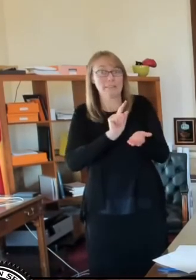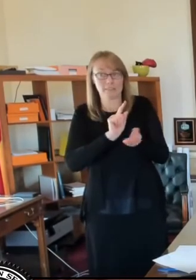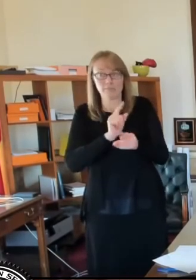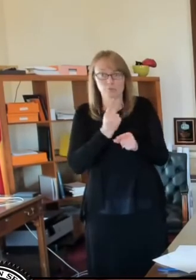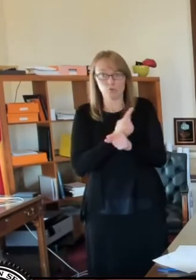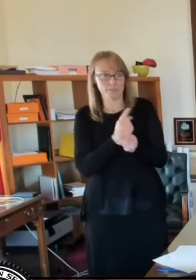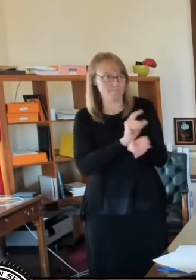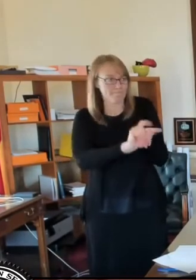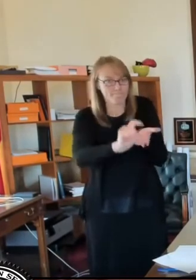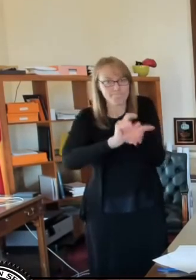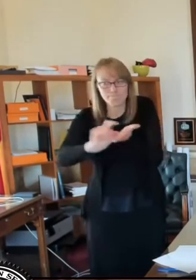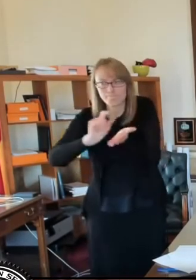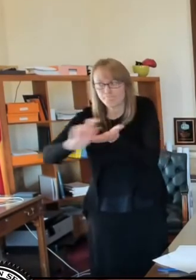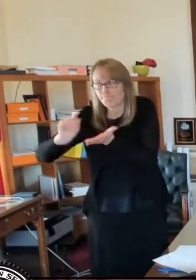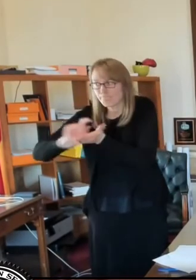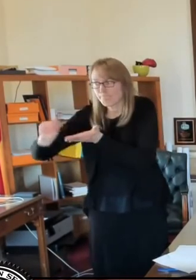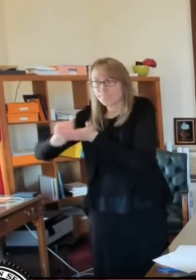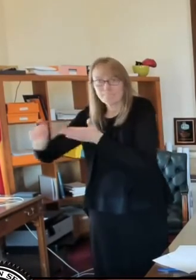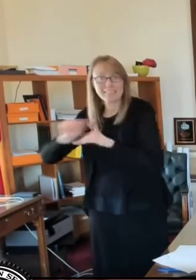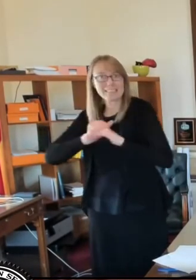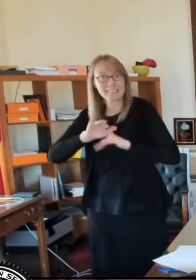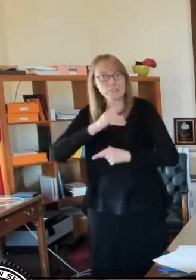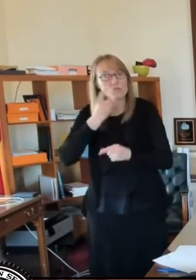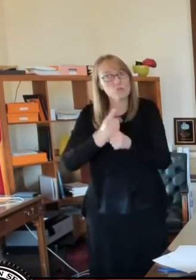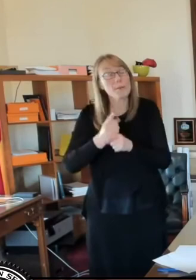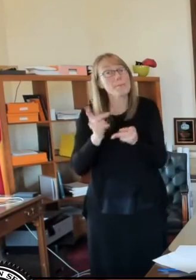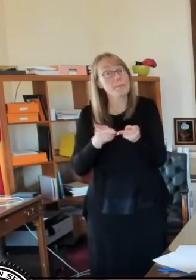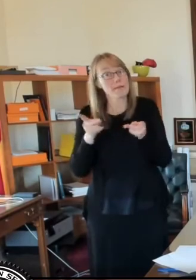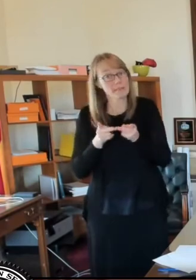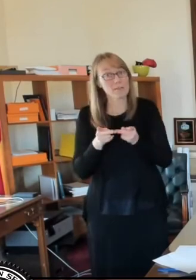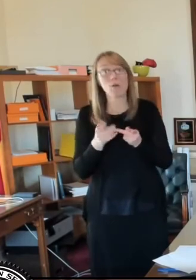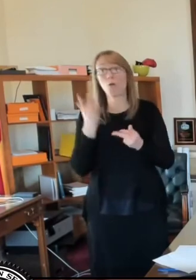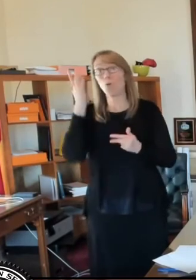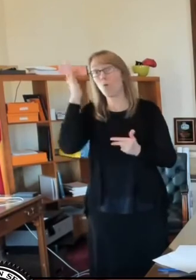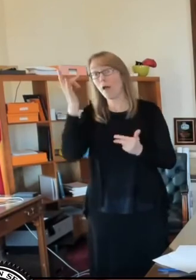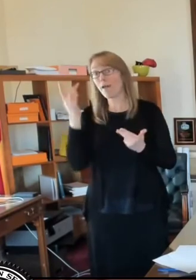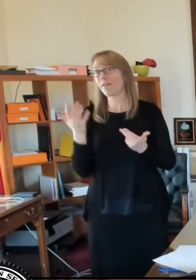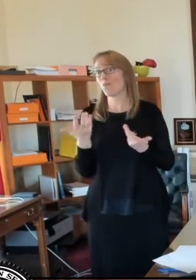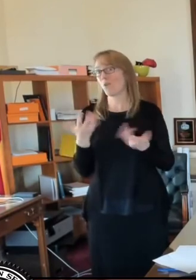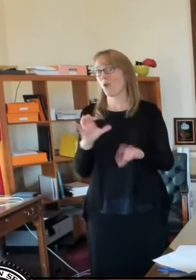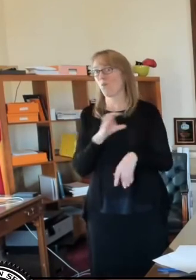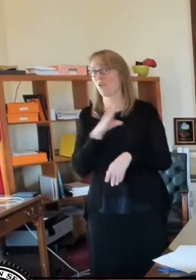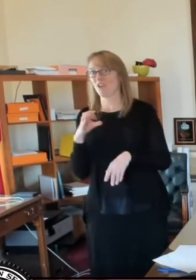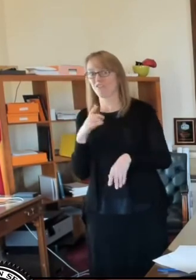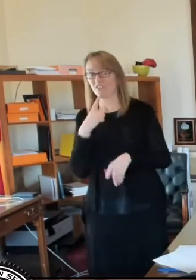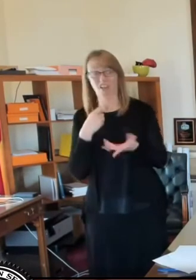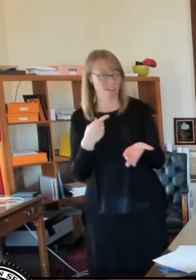mind, we didn't get to that. So that's the answer to your question, I think.